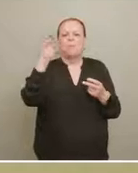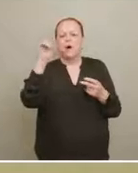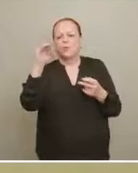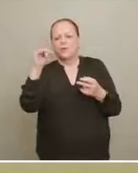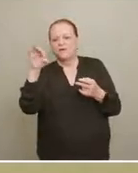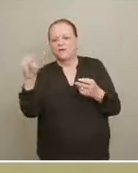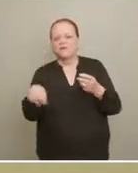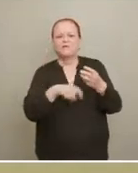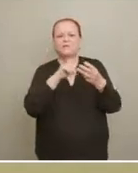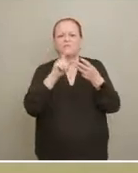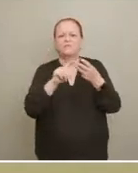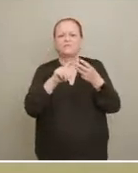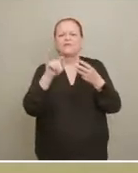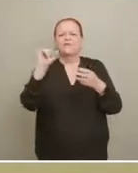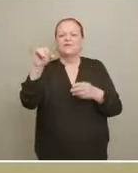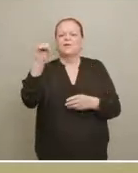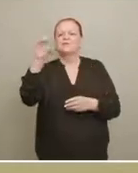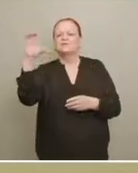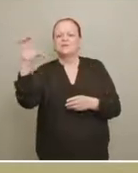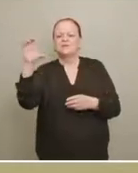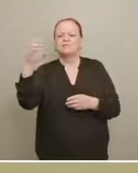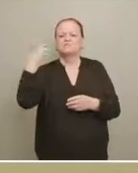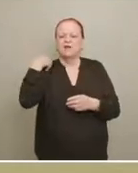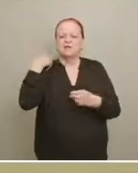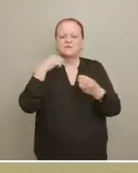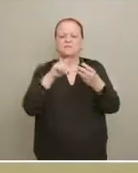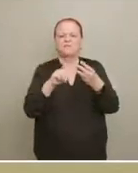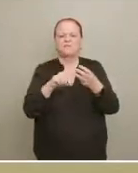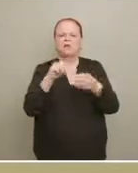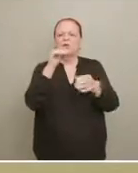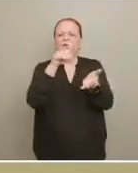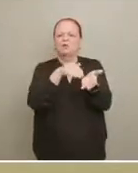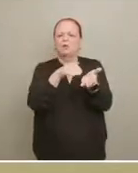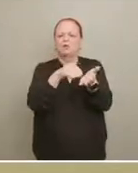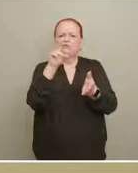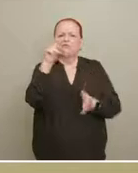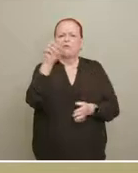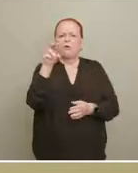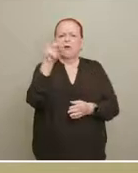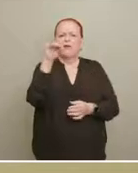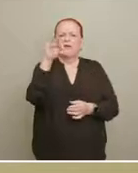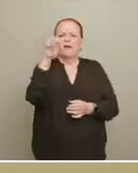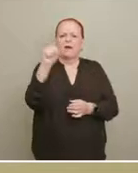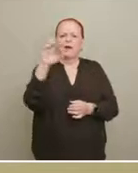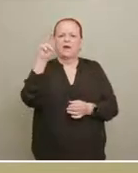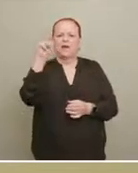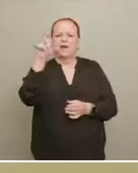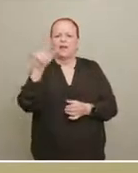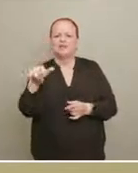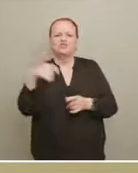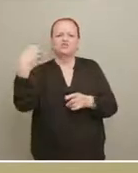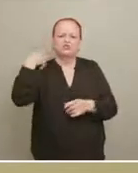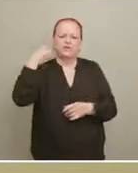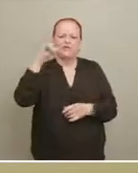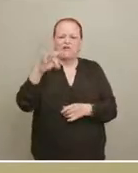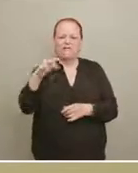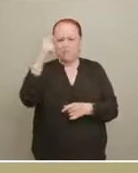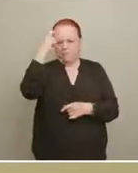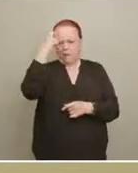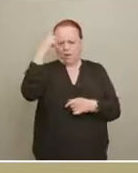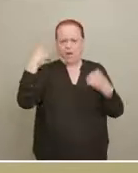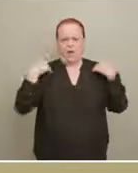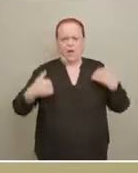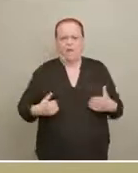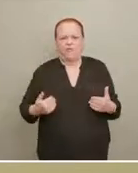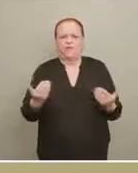the BeWell and also OC Mind, and Dr. Veronica Kelly, our Chief of Mental Health and Recovery Services at